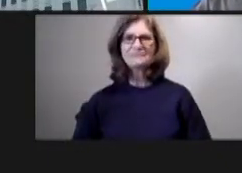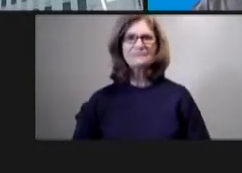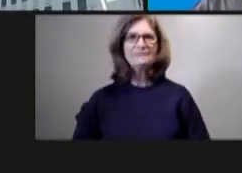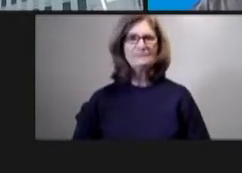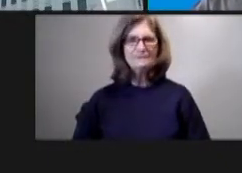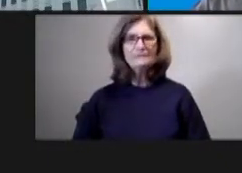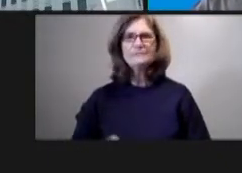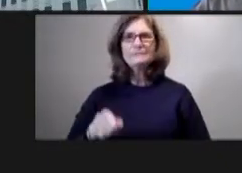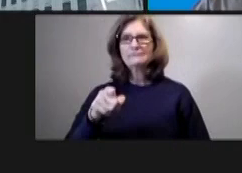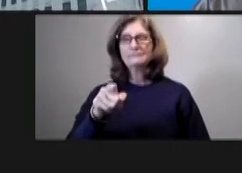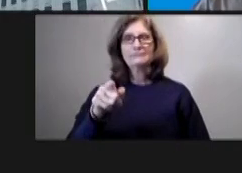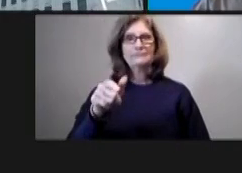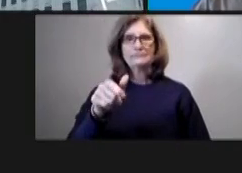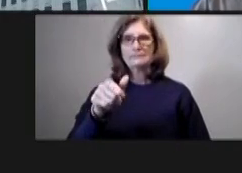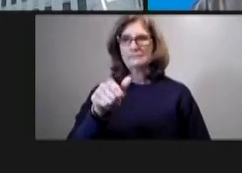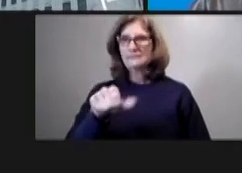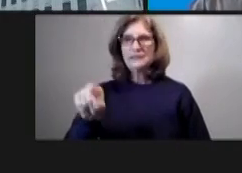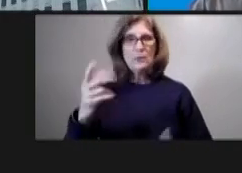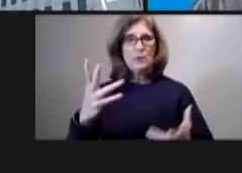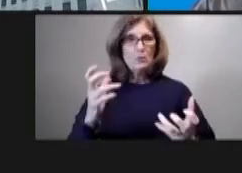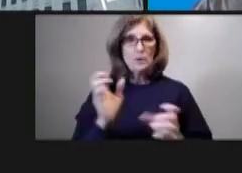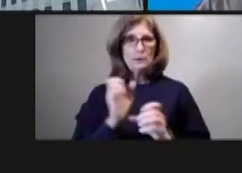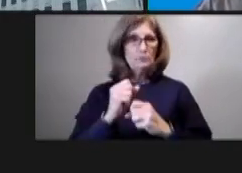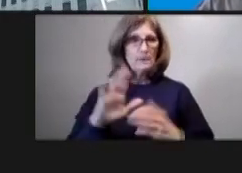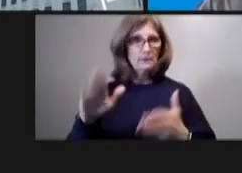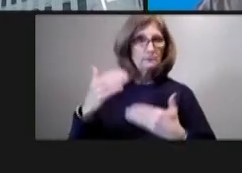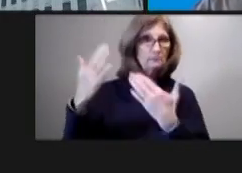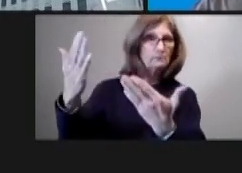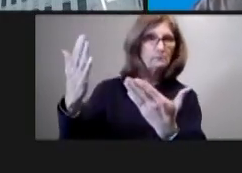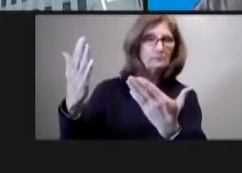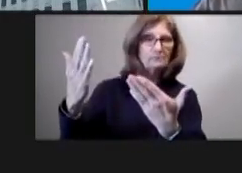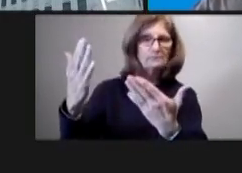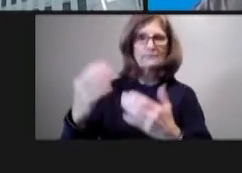Would anyone like to make a motion on this or?